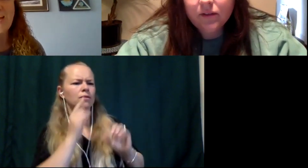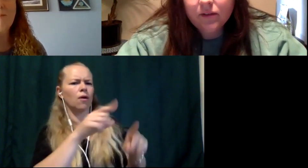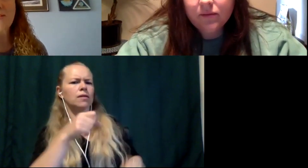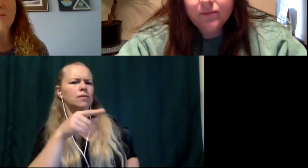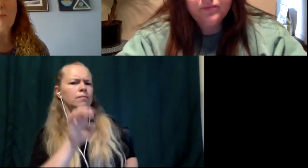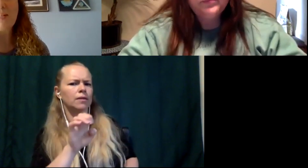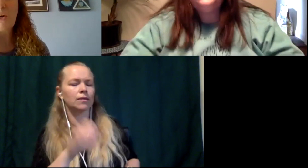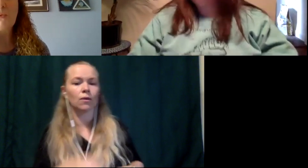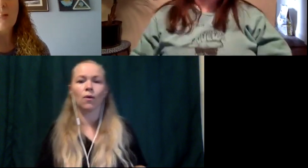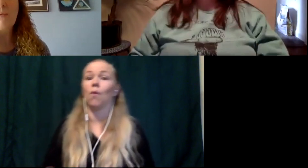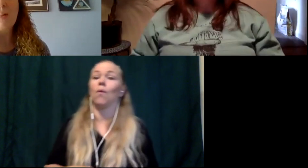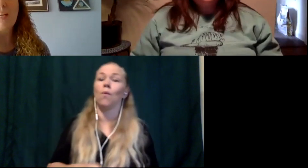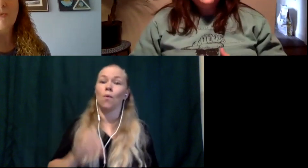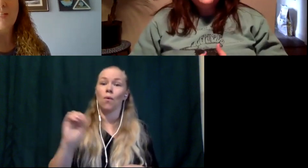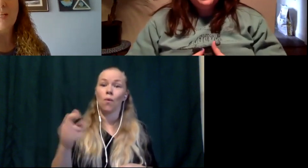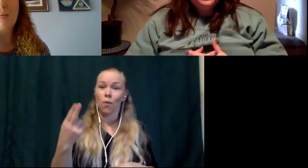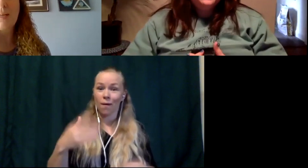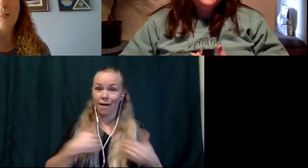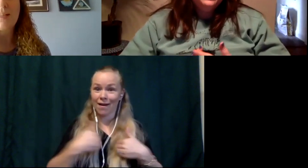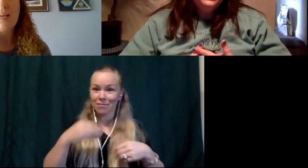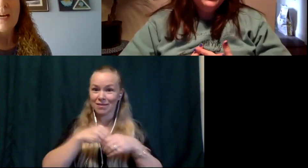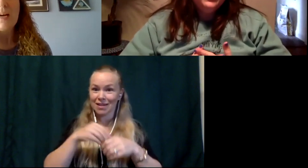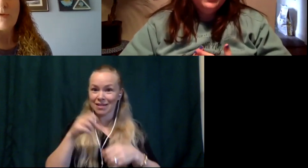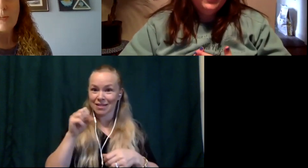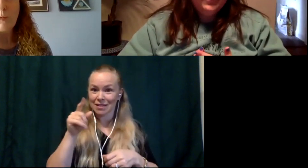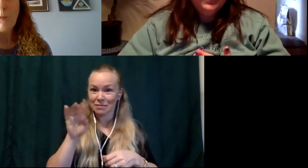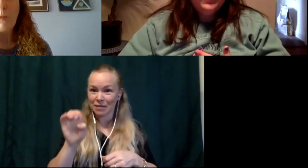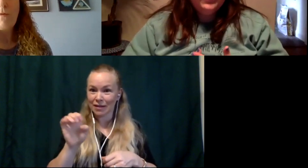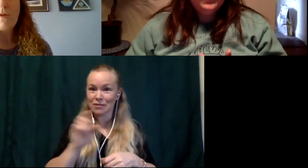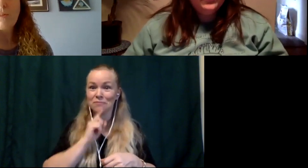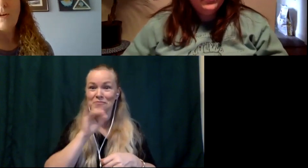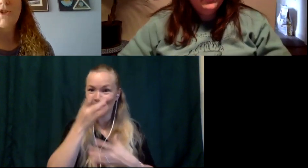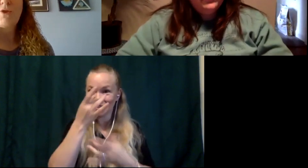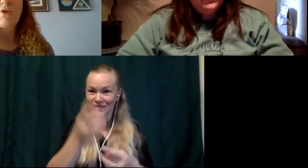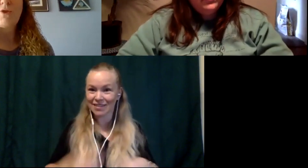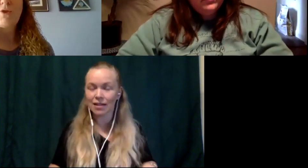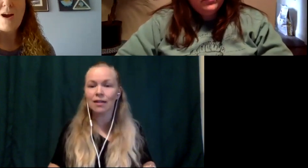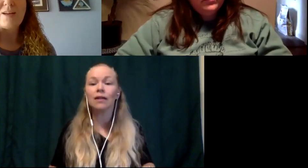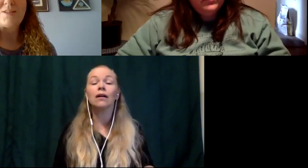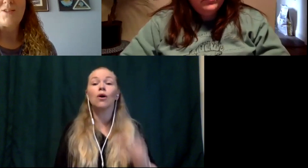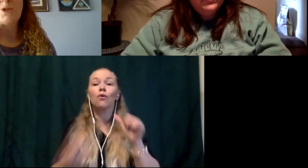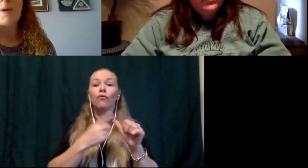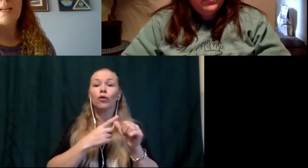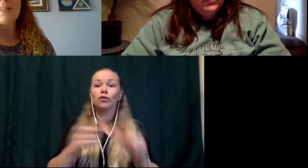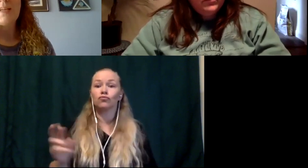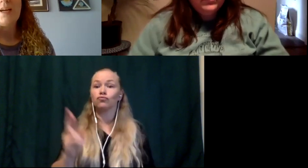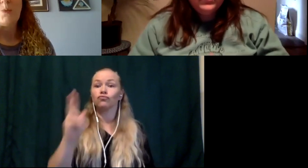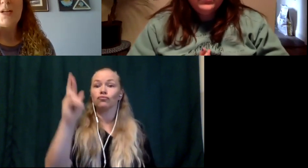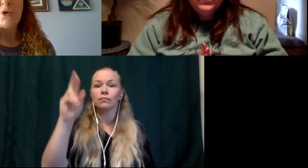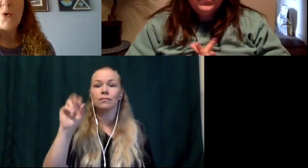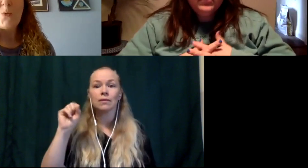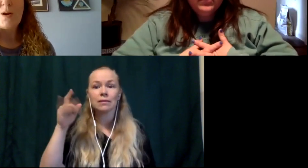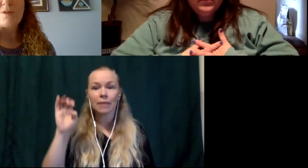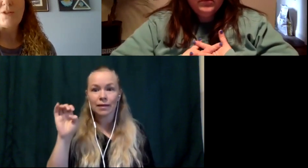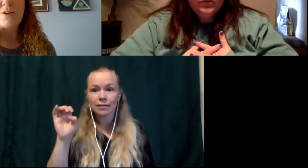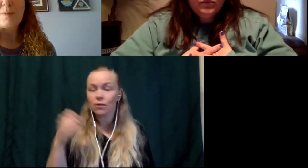the animals in space are really, really interesting because, of course, when we were first launching rockets to space, we didn't